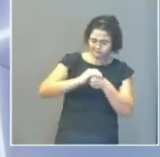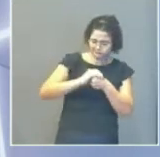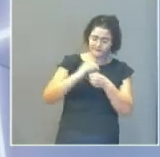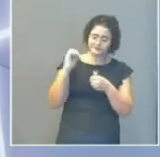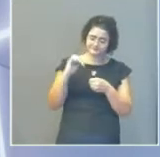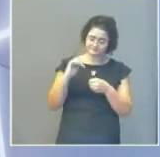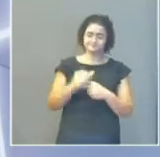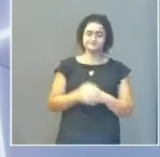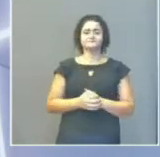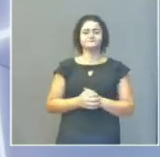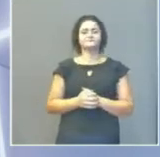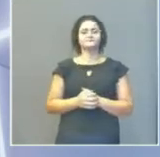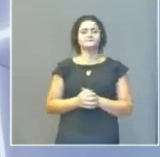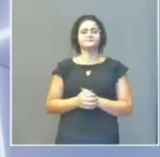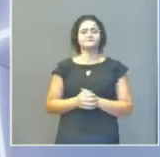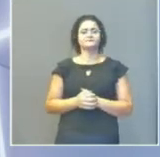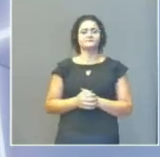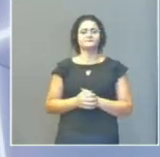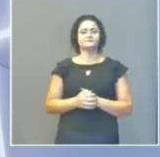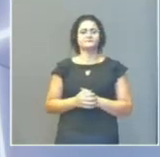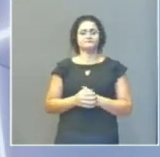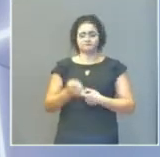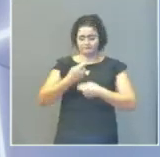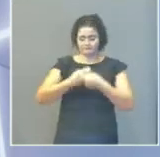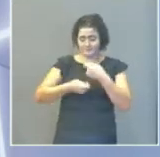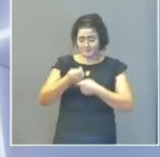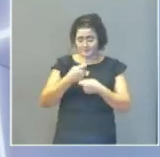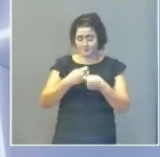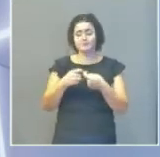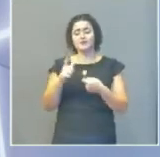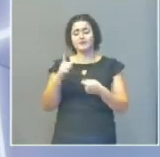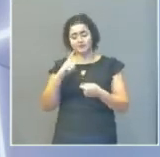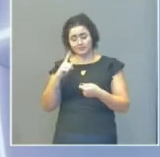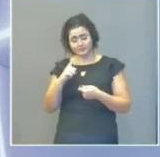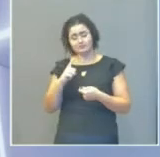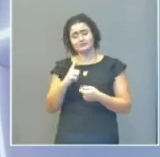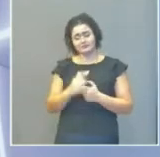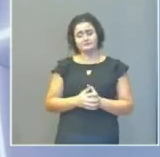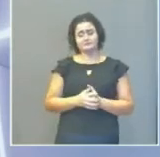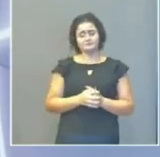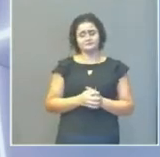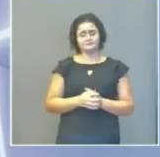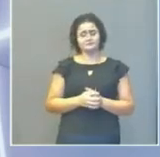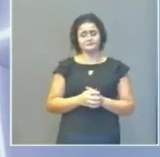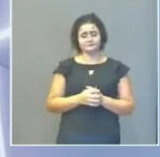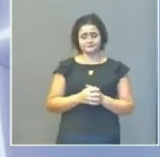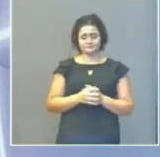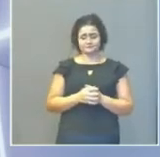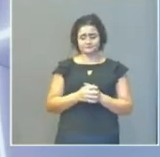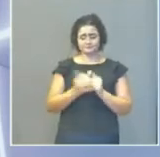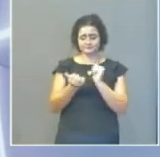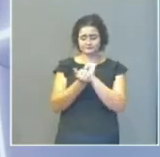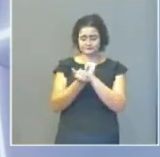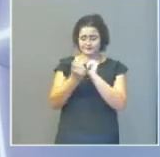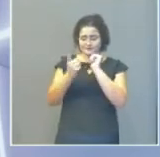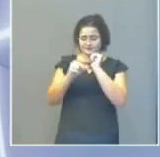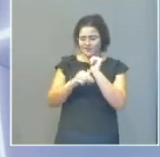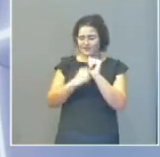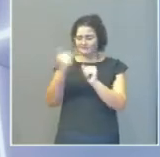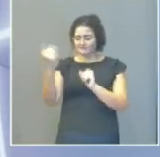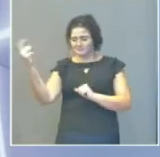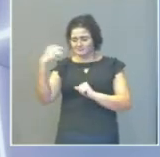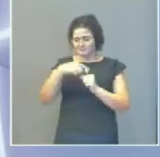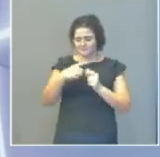of economic transactions that formed the transatlantic slave trade. Eshu disappointed the